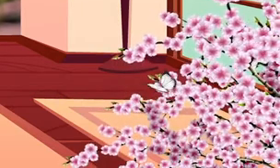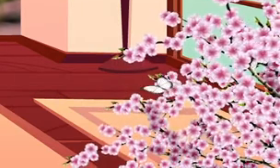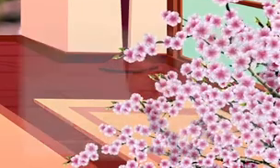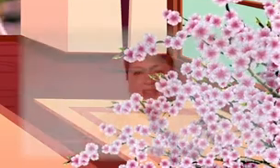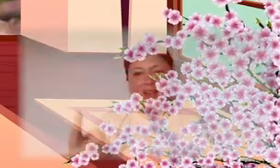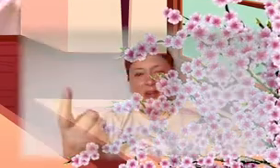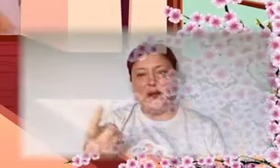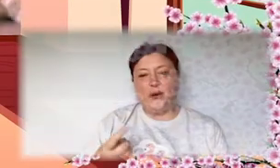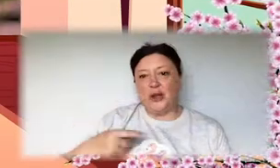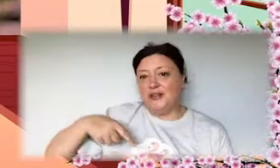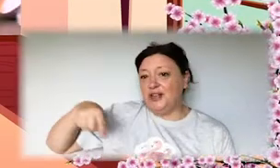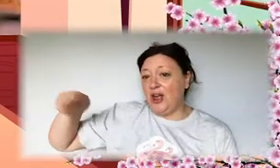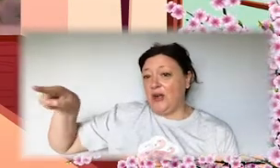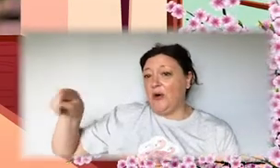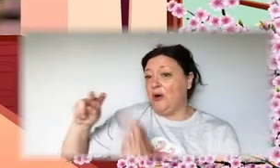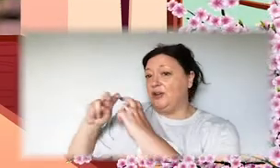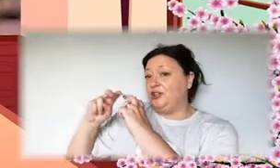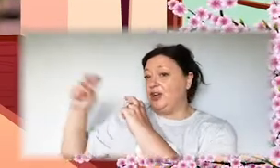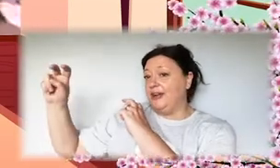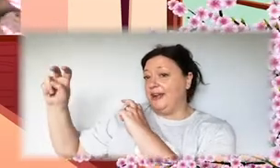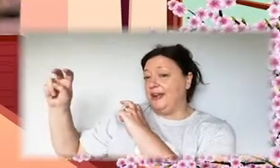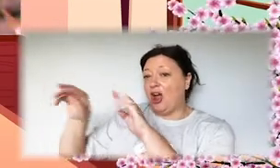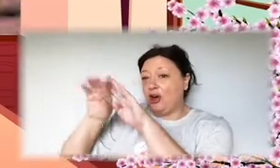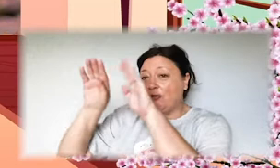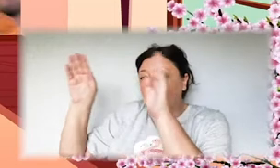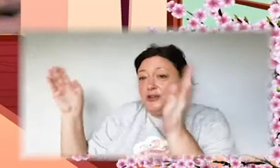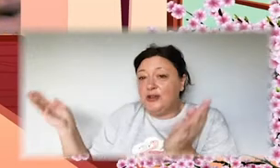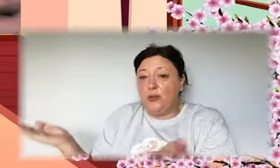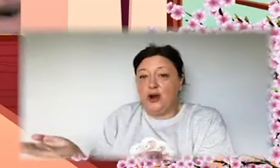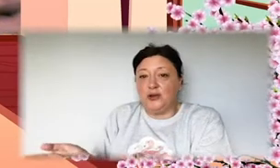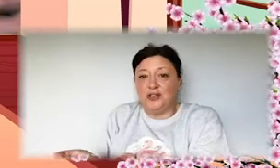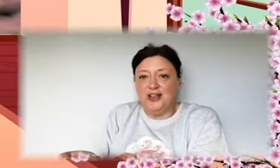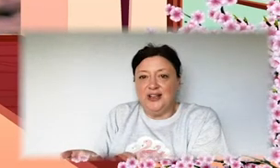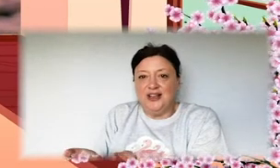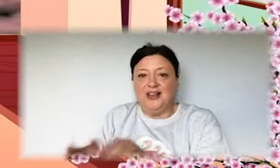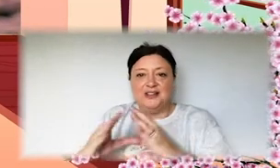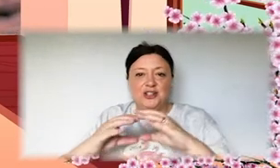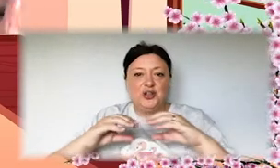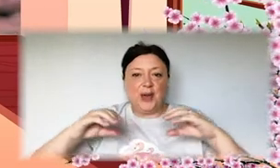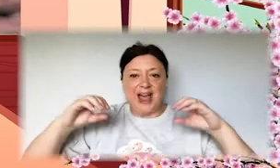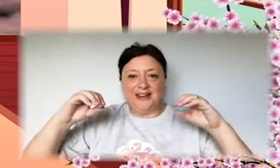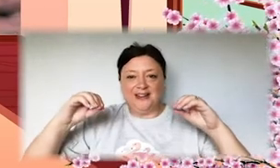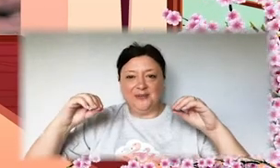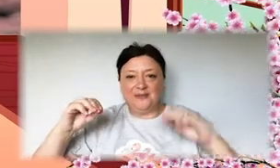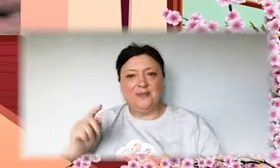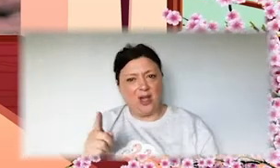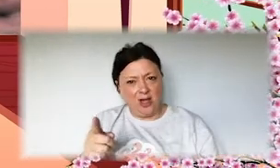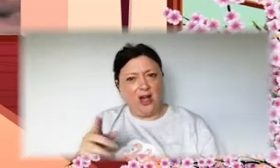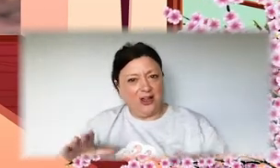fly. We're going to go on a journey across the world to Japan. Are you ready?